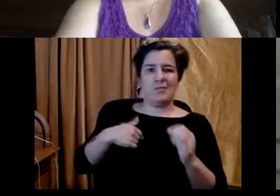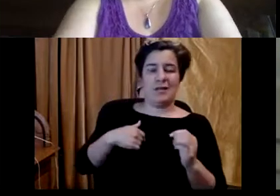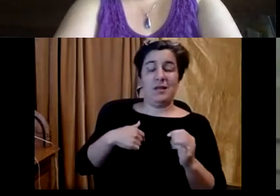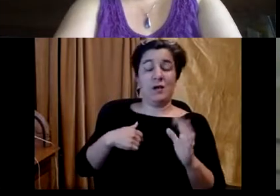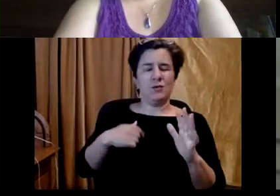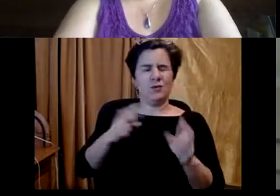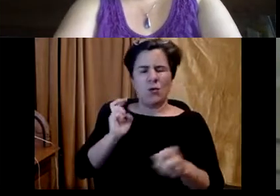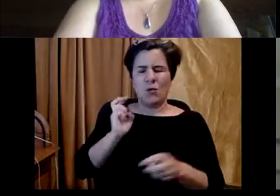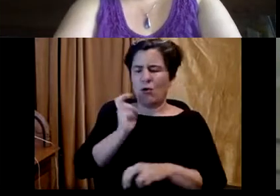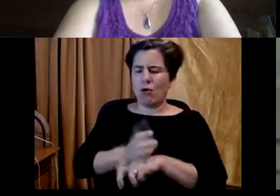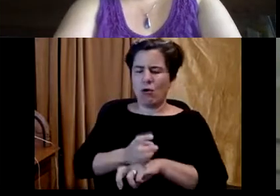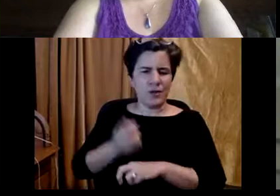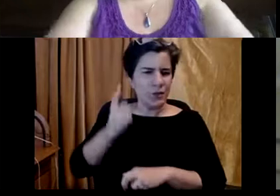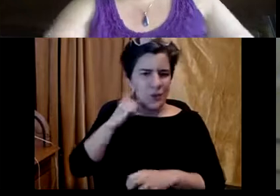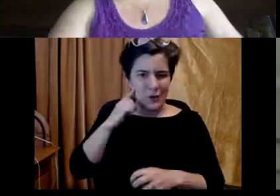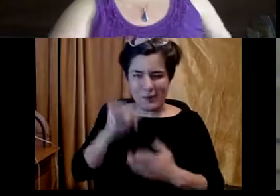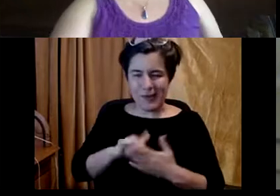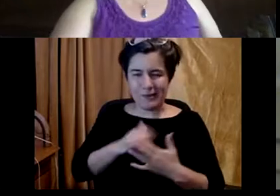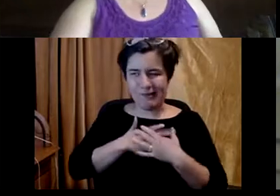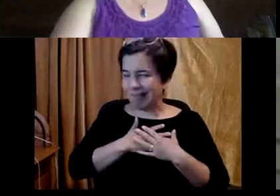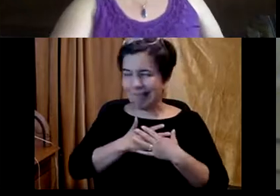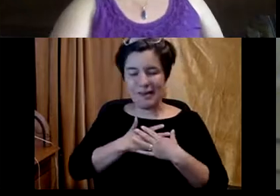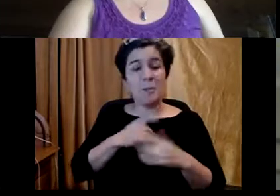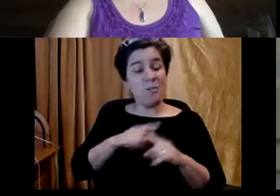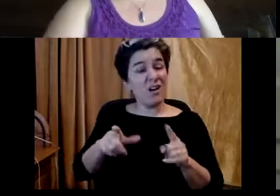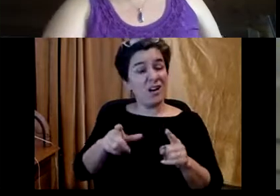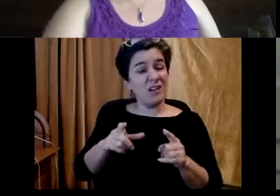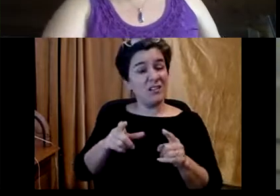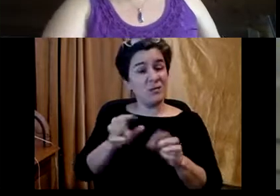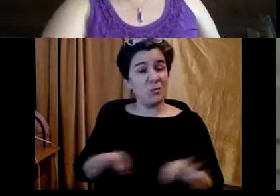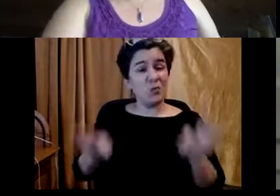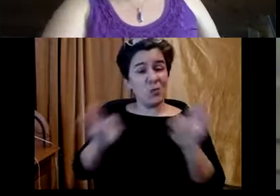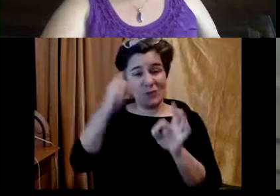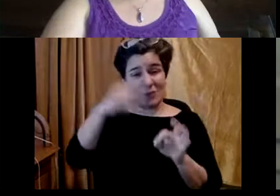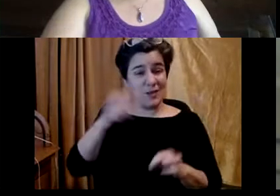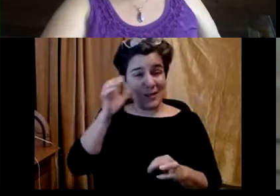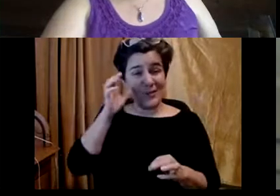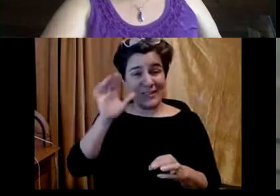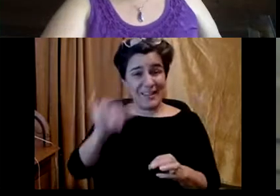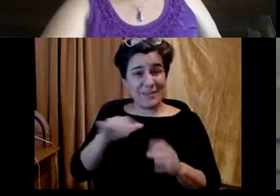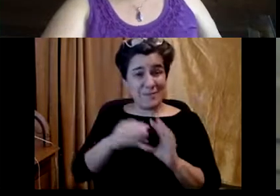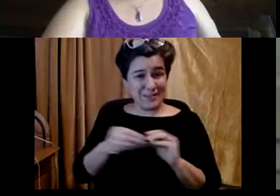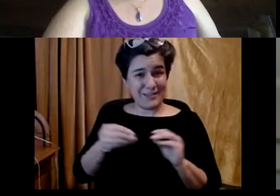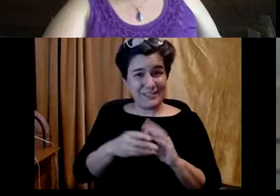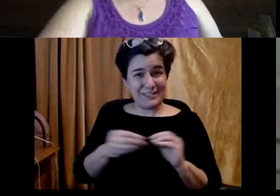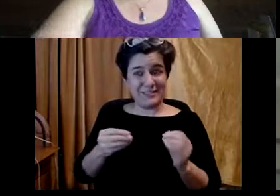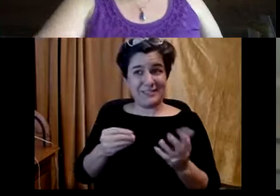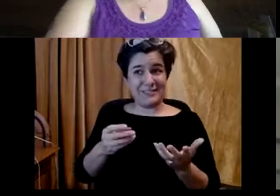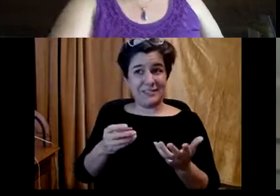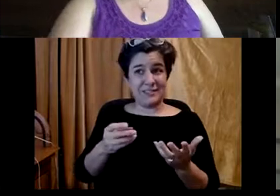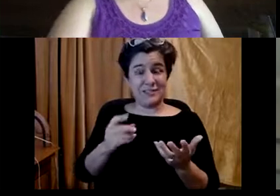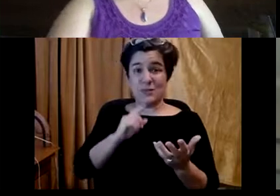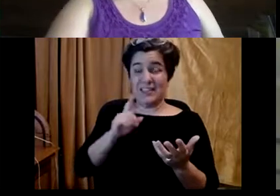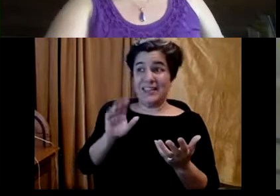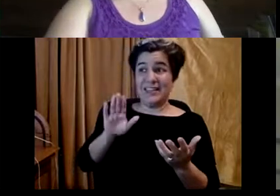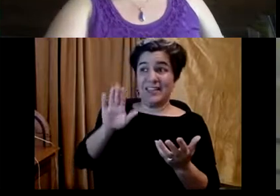hear, so that I could be like, okay, this this really does have nothing to do